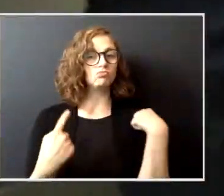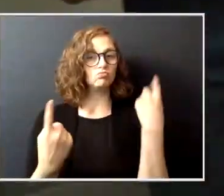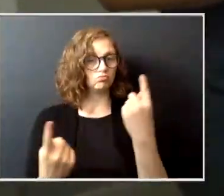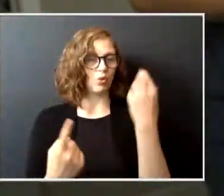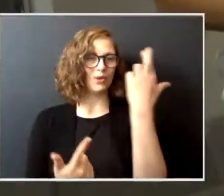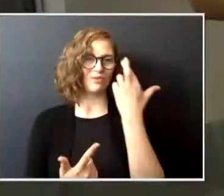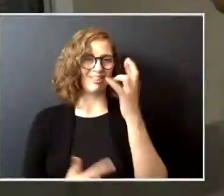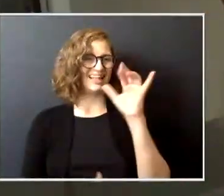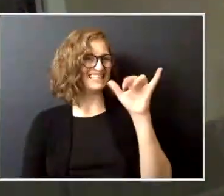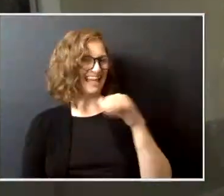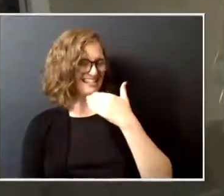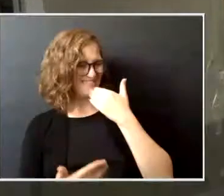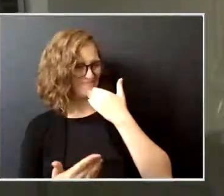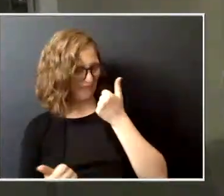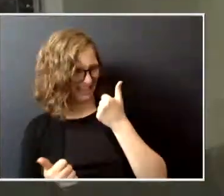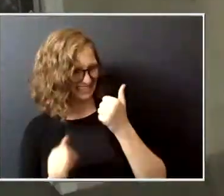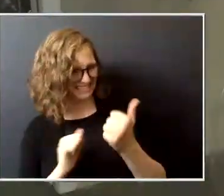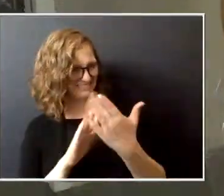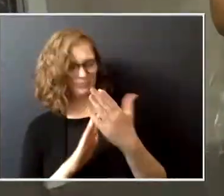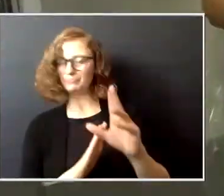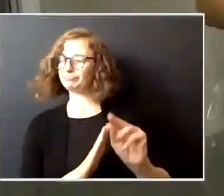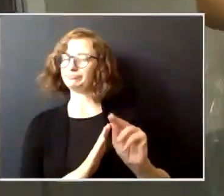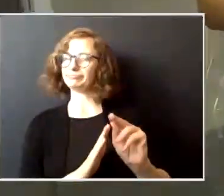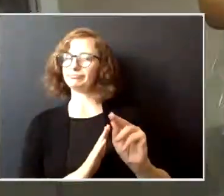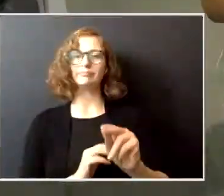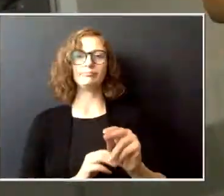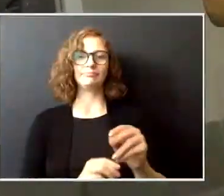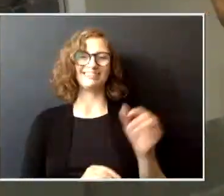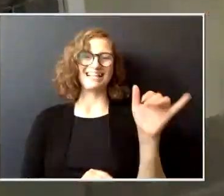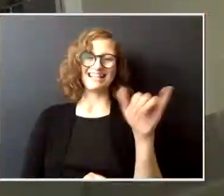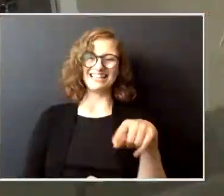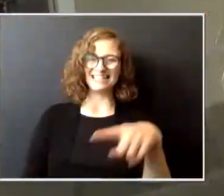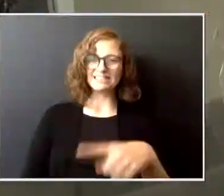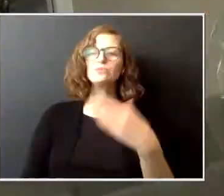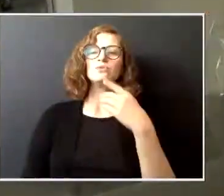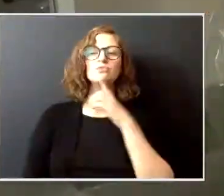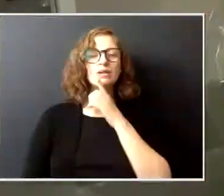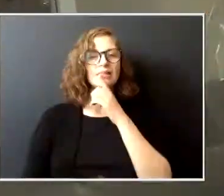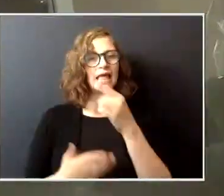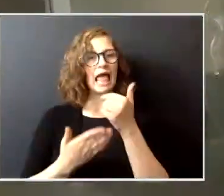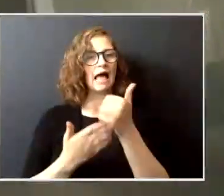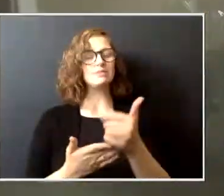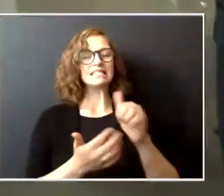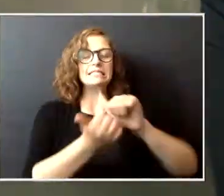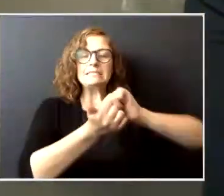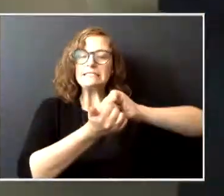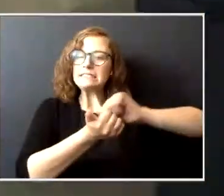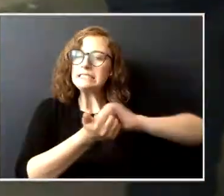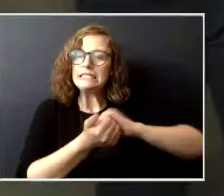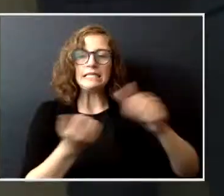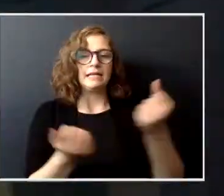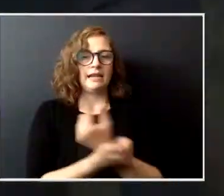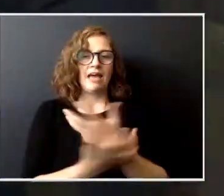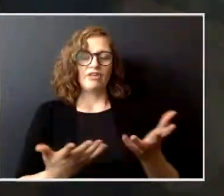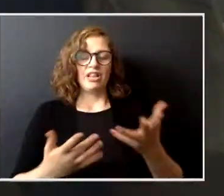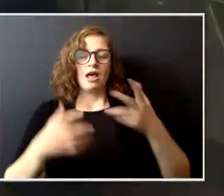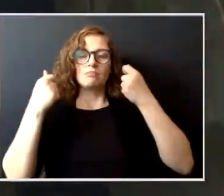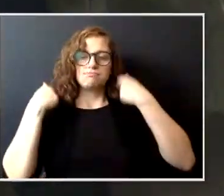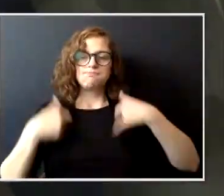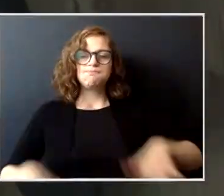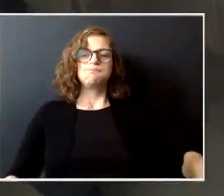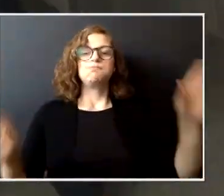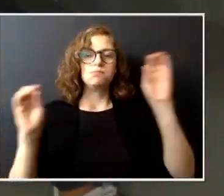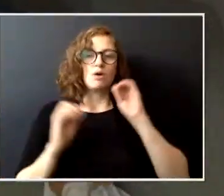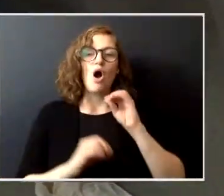is really helpful for us to, like I said, irrigate that dirt and debris, really get it washed off the patient so they're not sitting